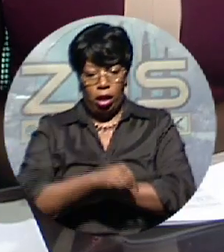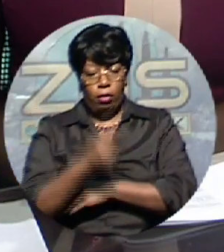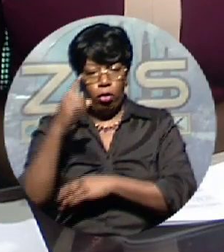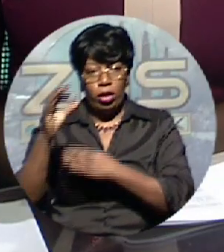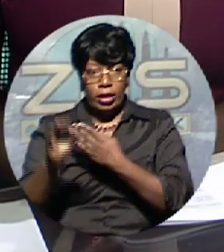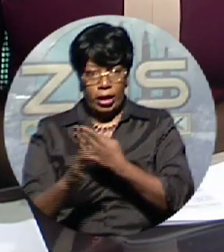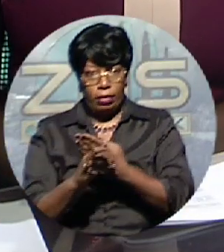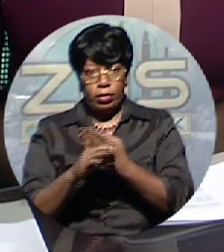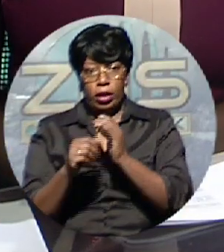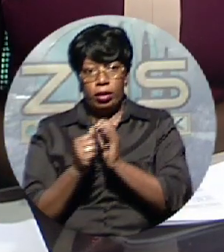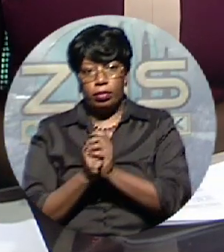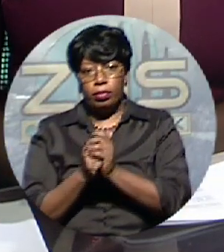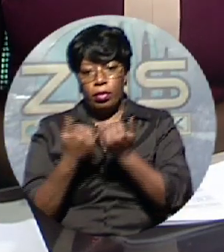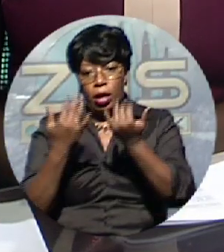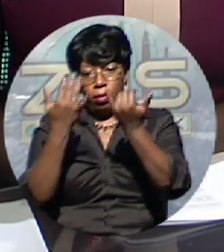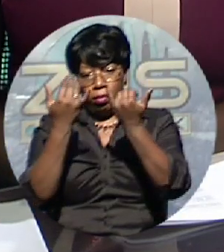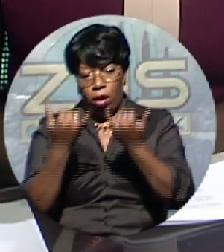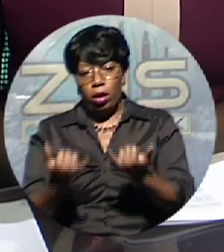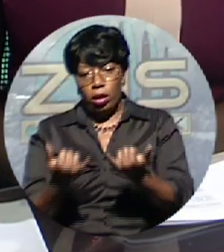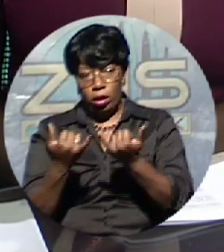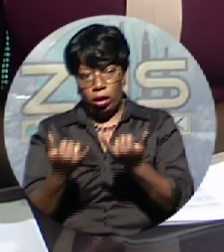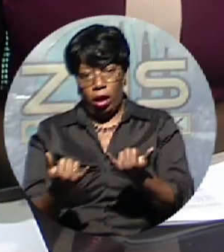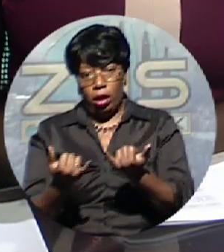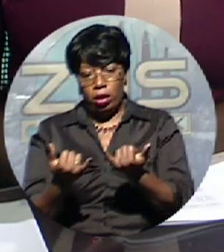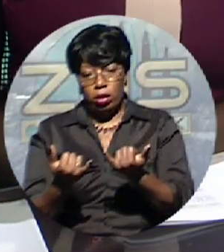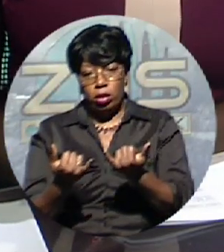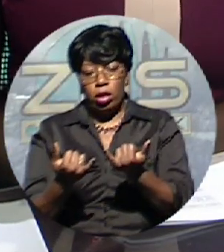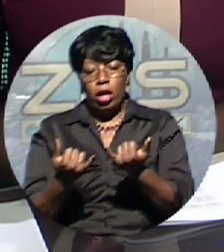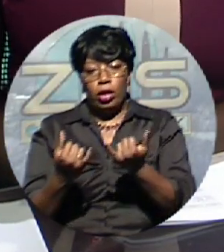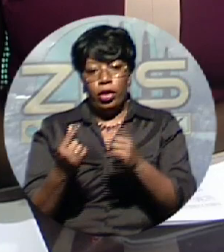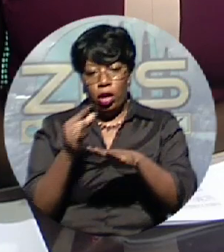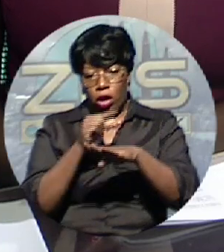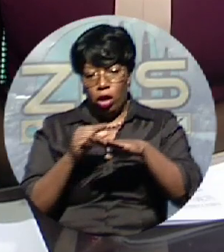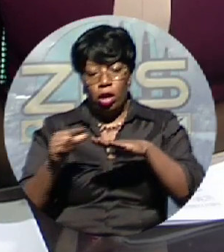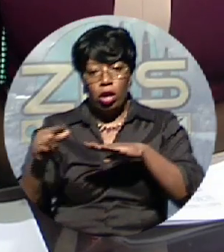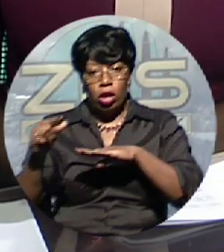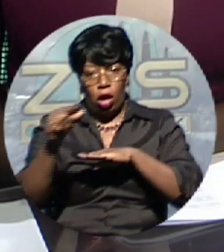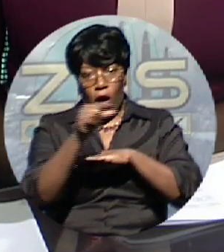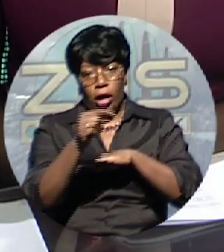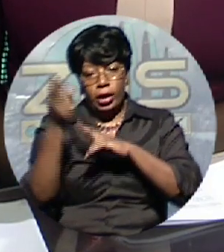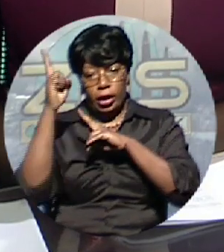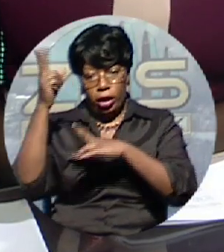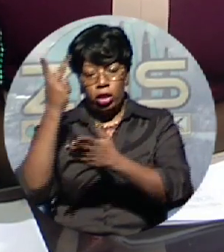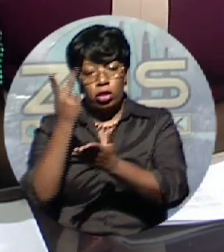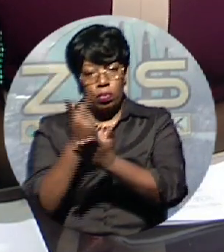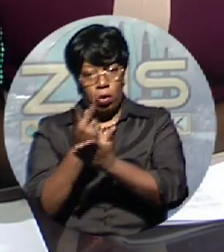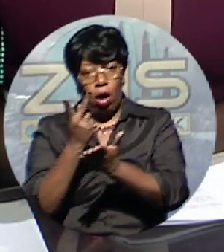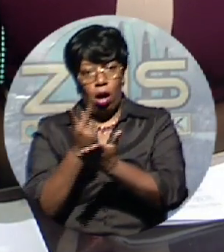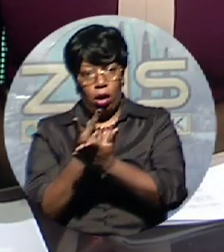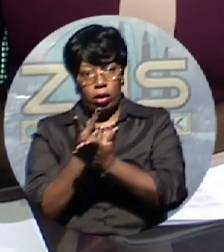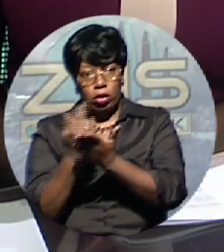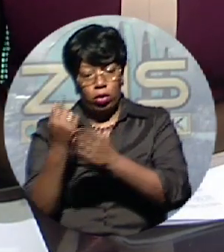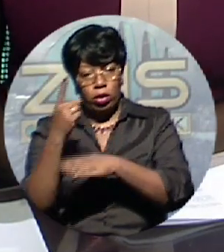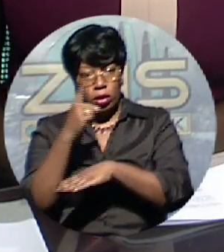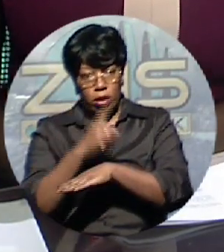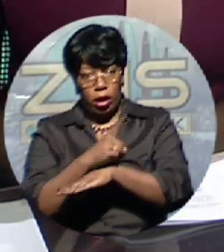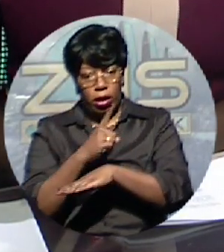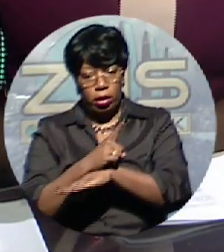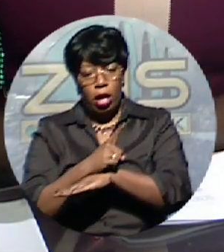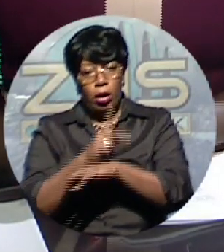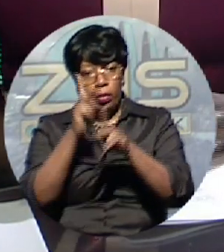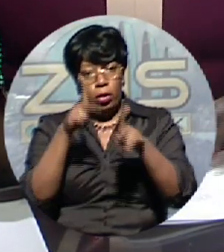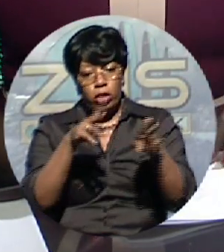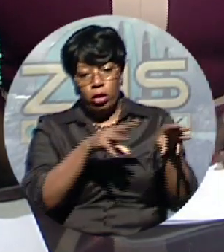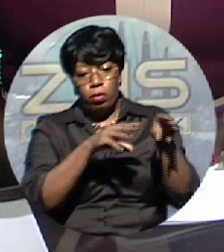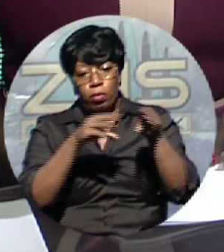Efforts to modernize the Garden Hills Park with green energy were inconvenienced today as culprits apparently removed an essential piece of